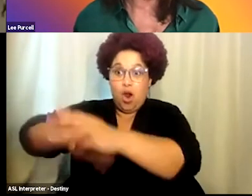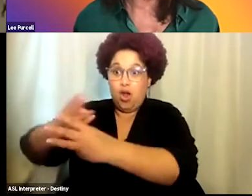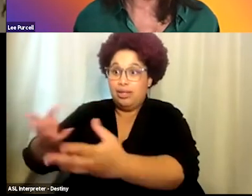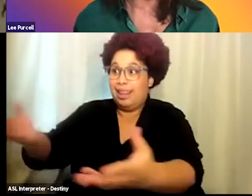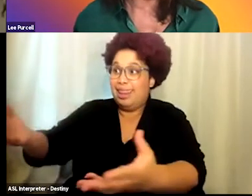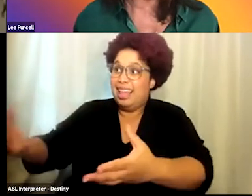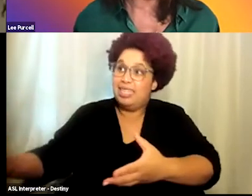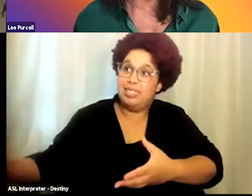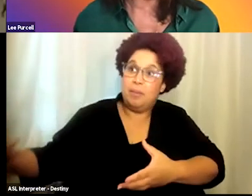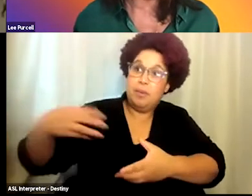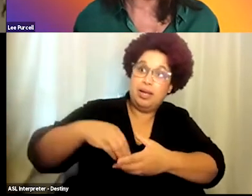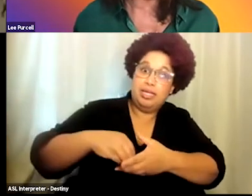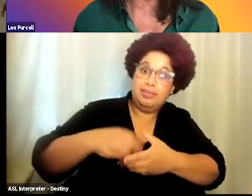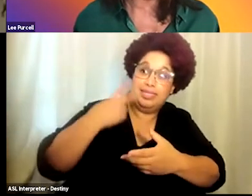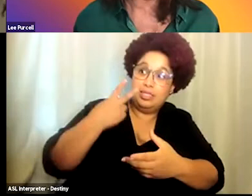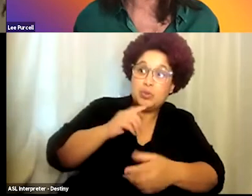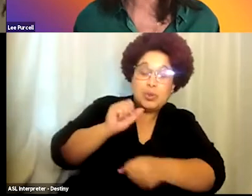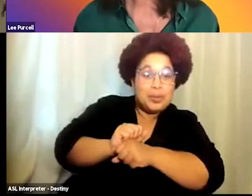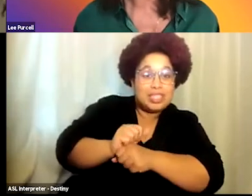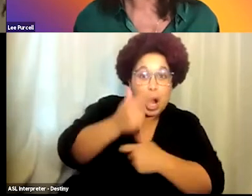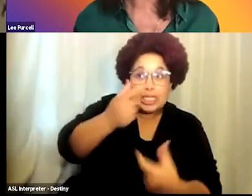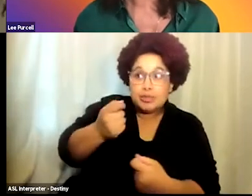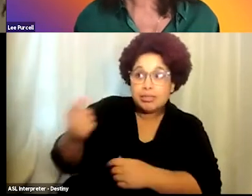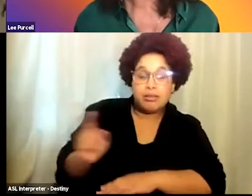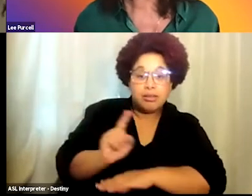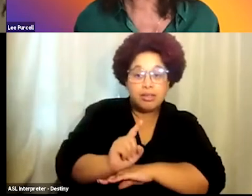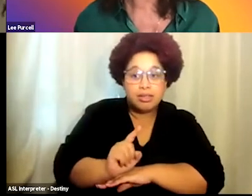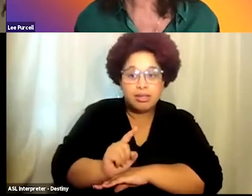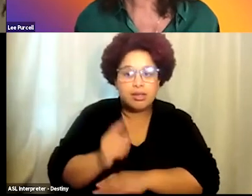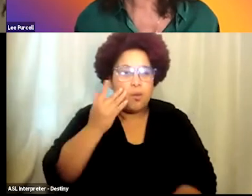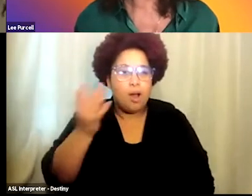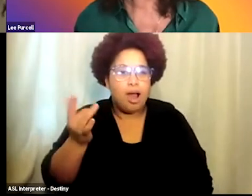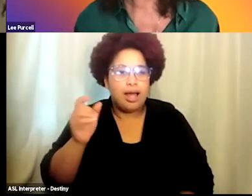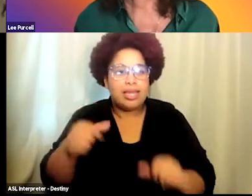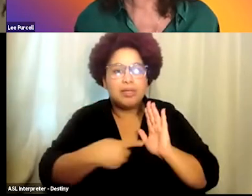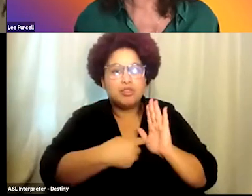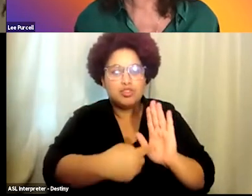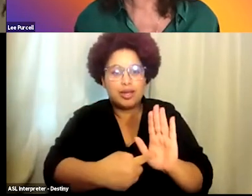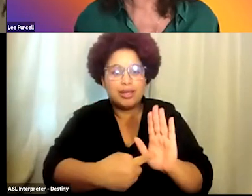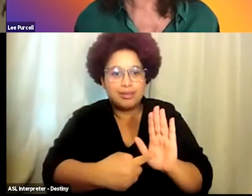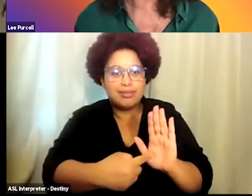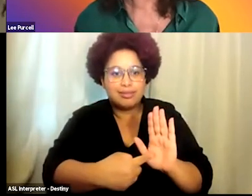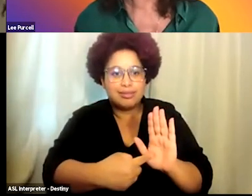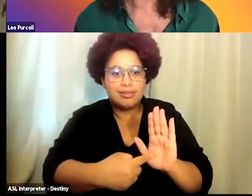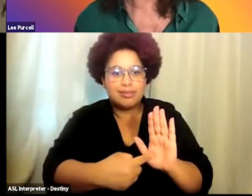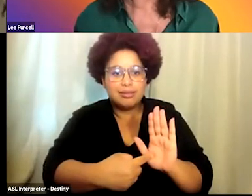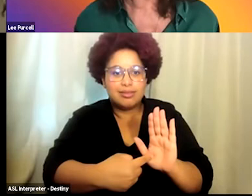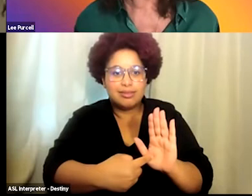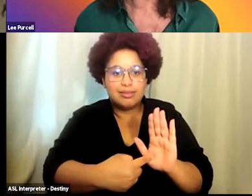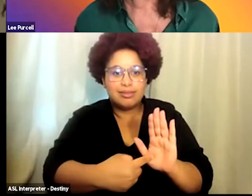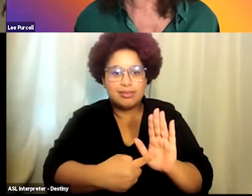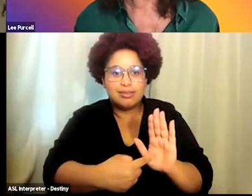bring them up to know they're interesting so that they can be portrayed once they're